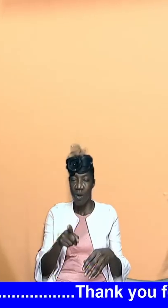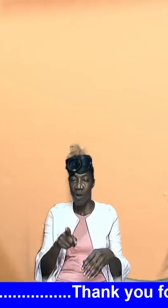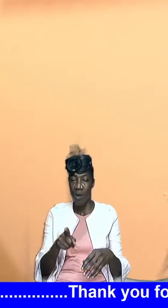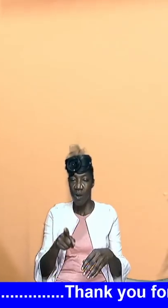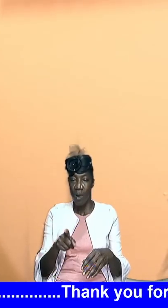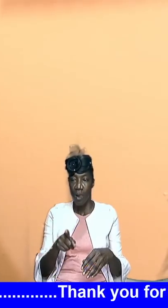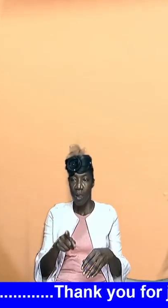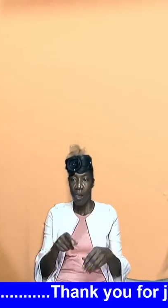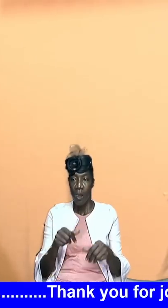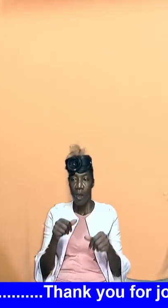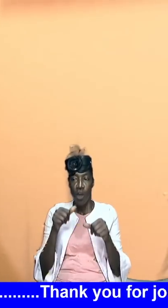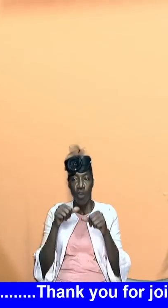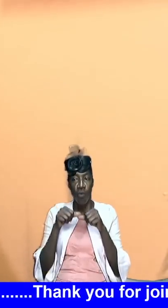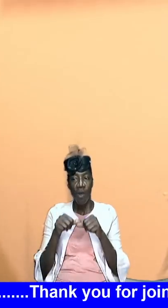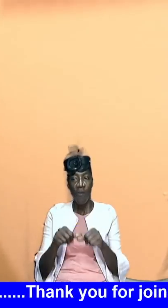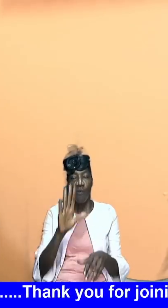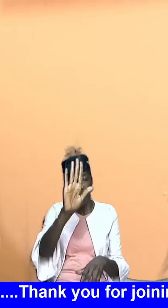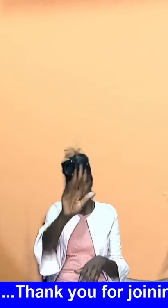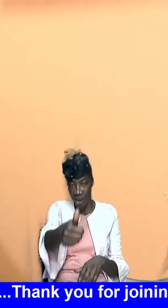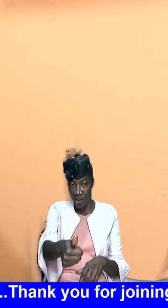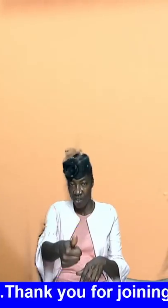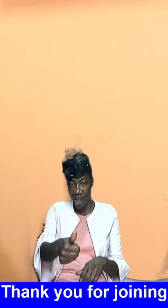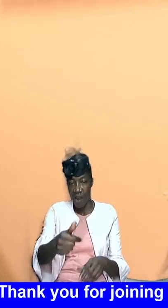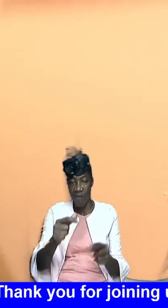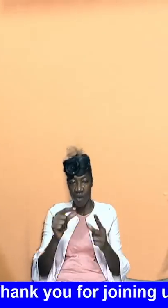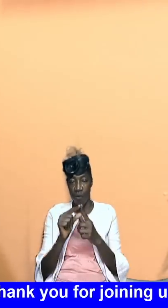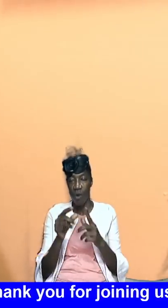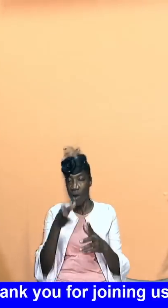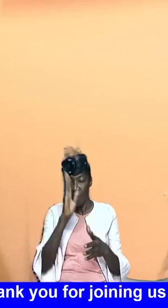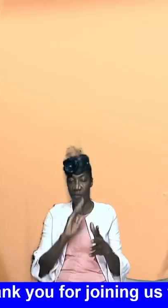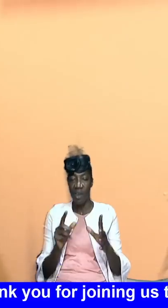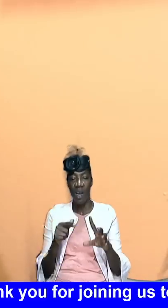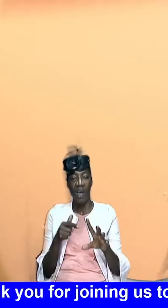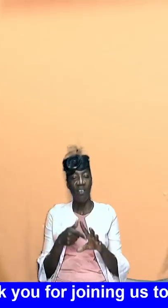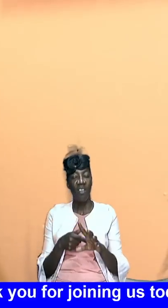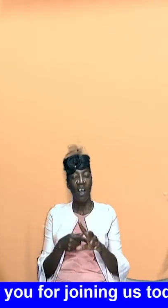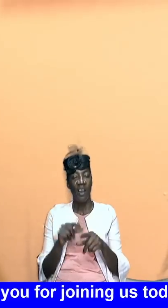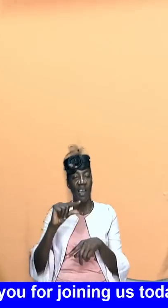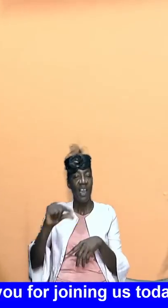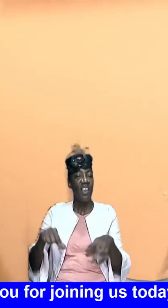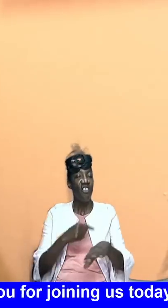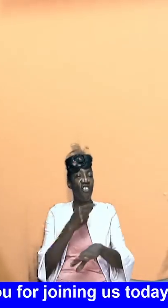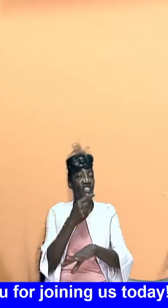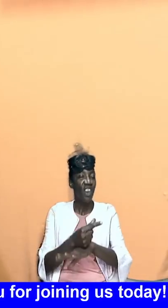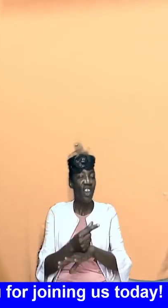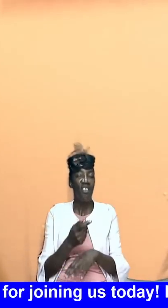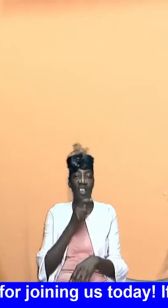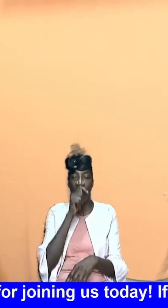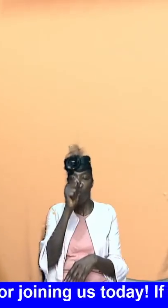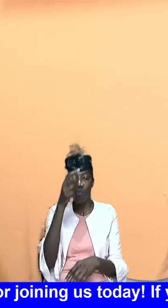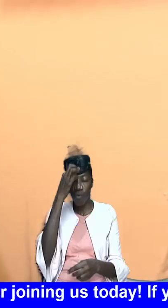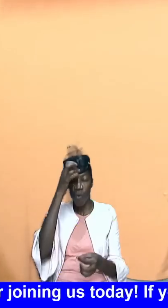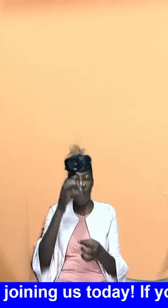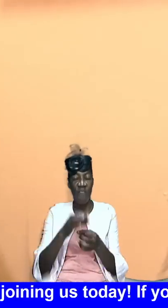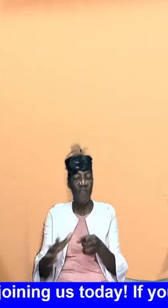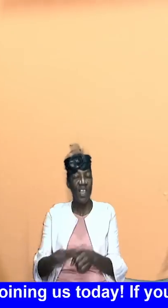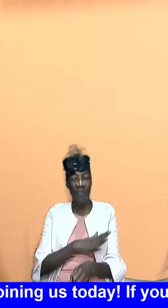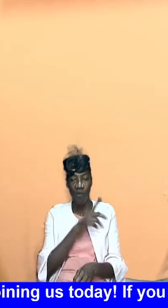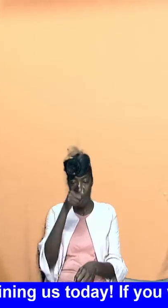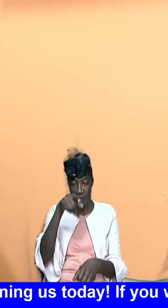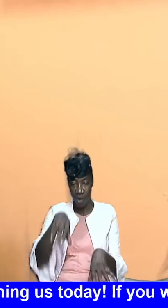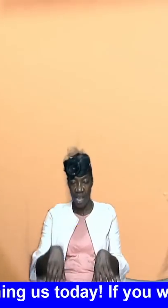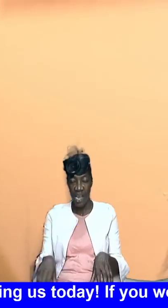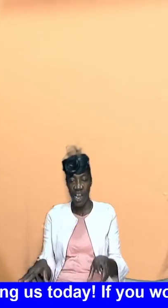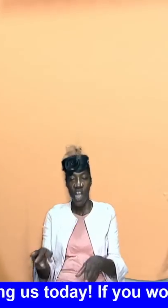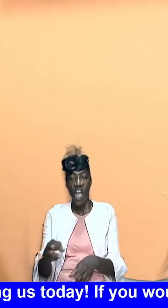yourself that the Word of God, starting in Genesis, it is true, it is faithful. You can read